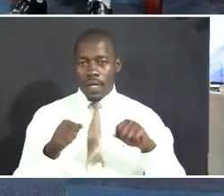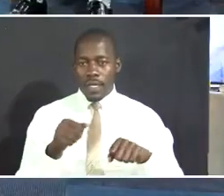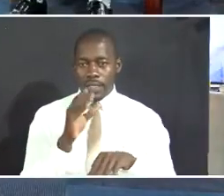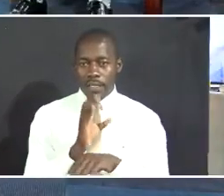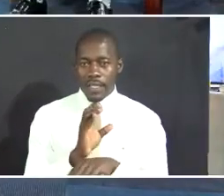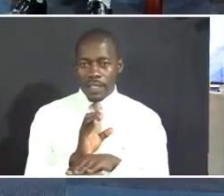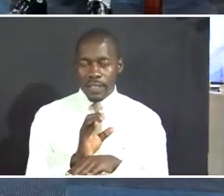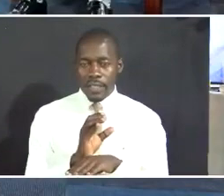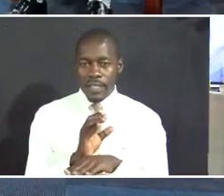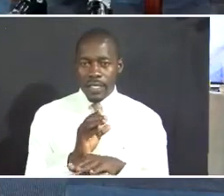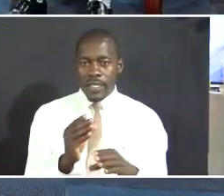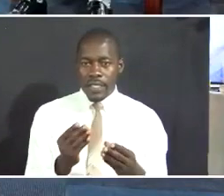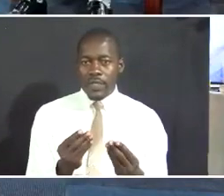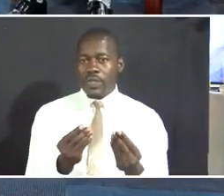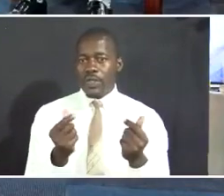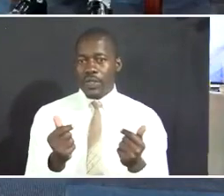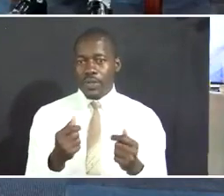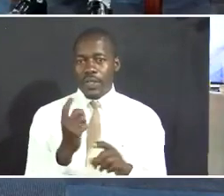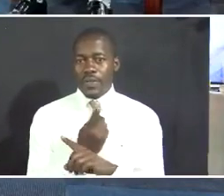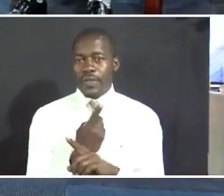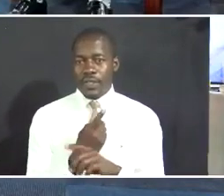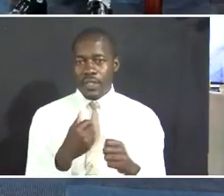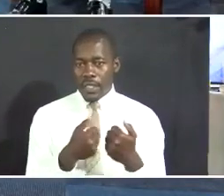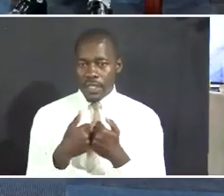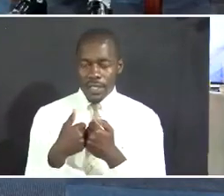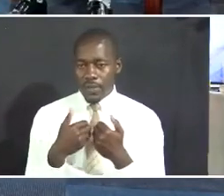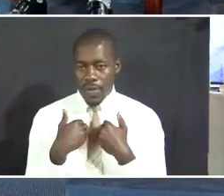Let me address the issue of LGBTQ+.